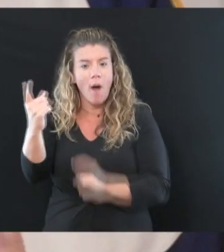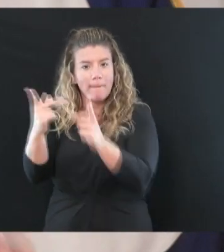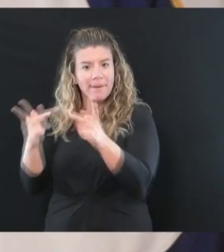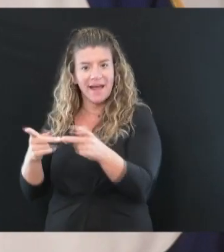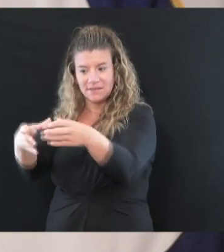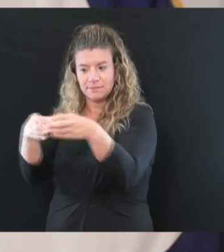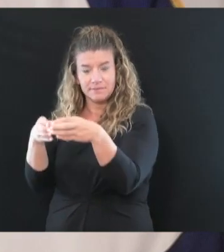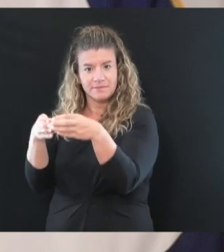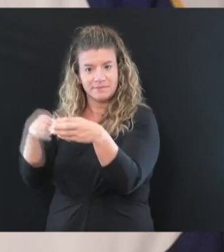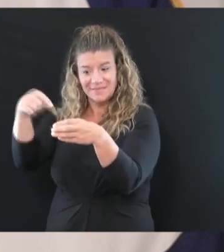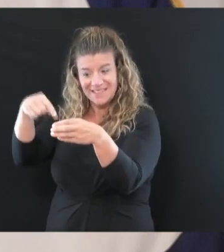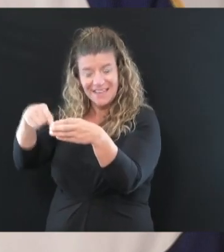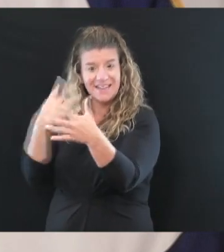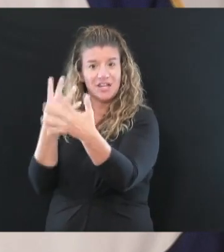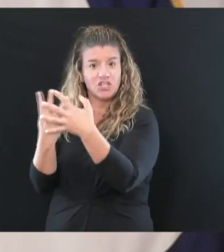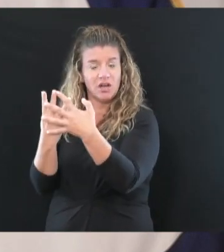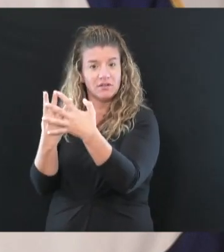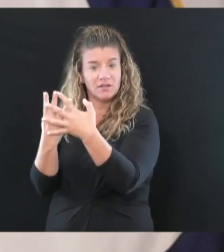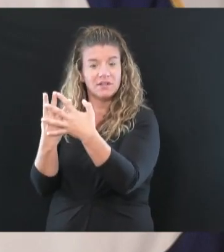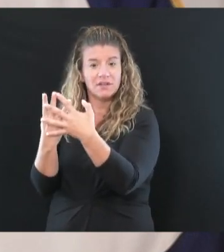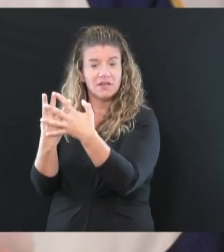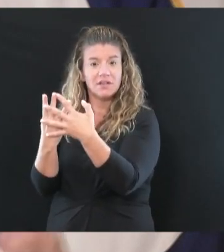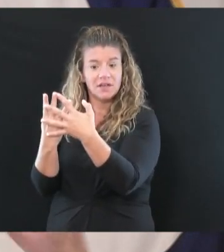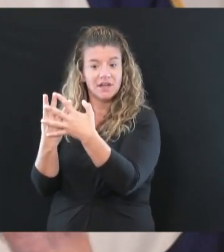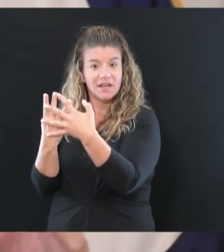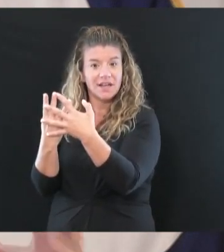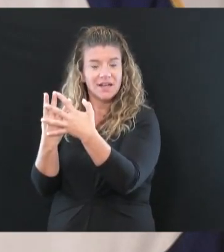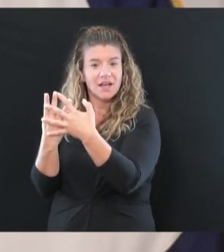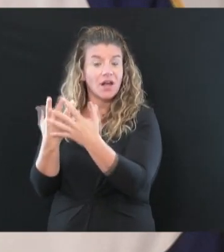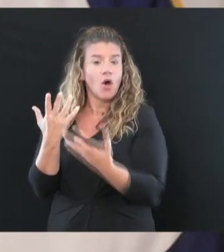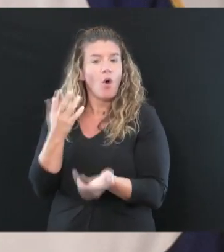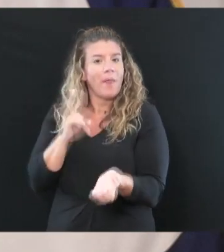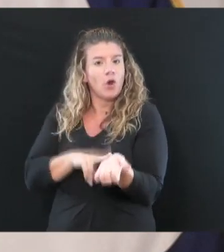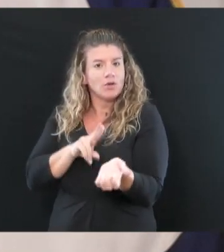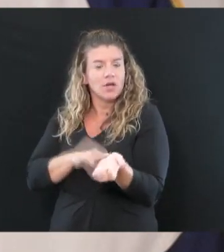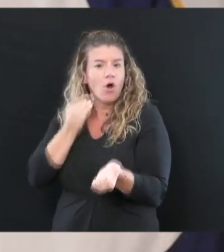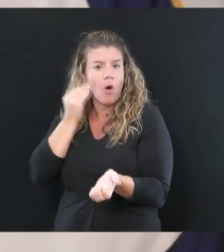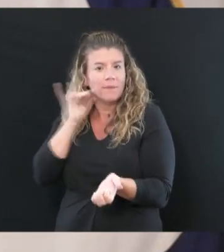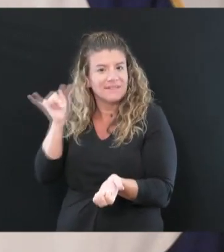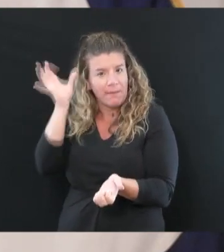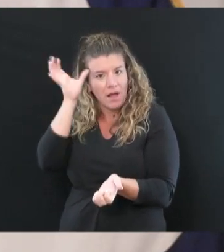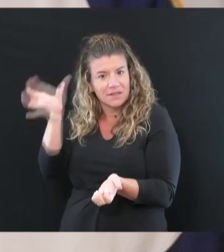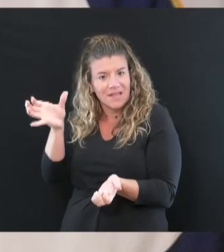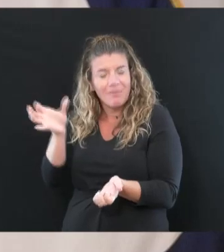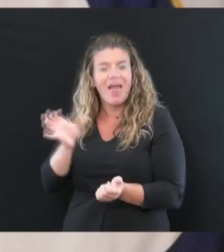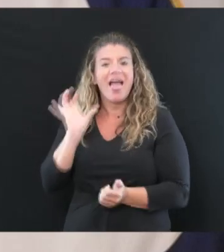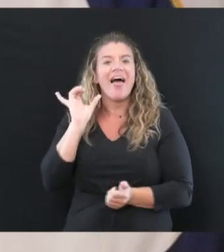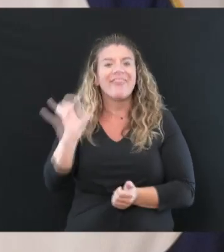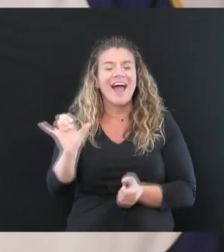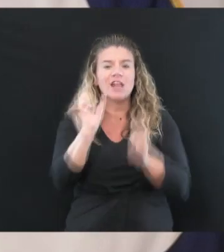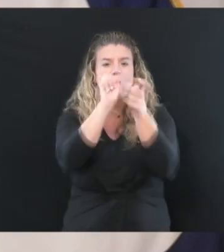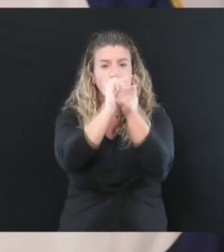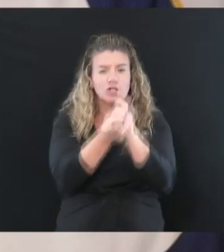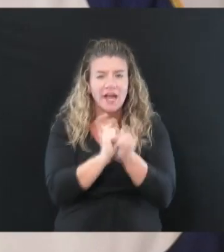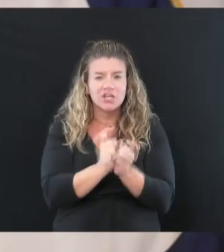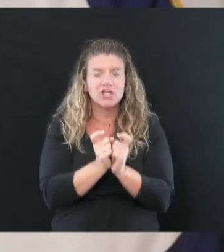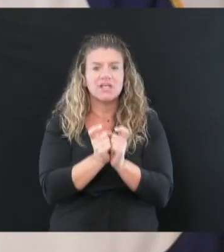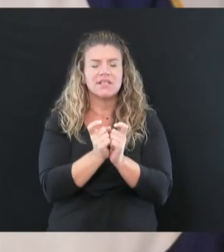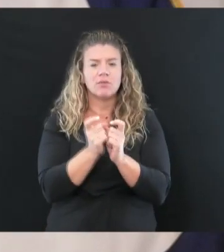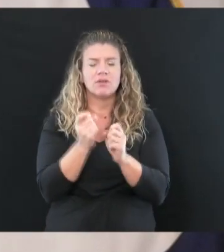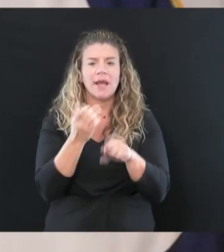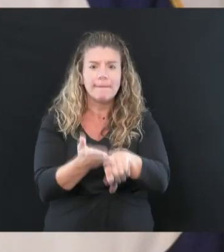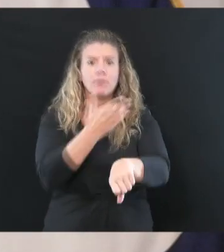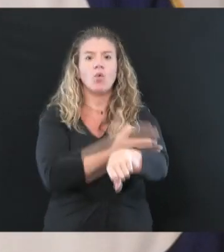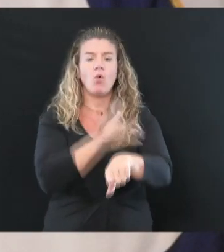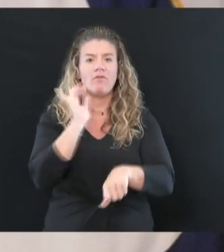that Huttonsville correctional facility or at a nursing home, and that's what we're trying to tweak and make even